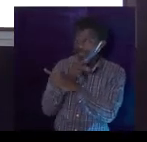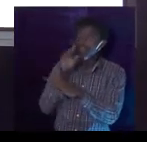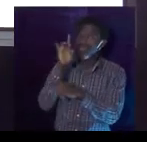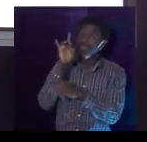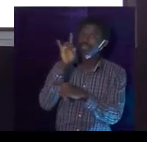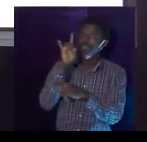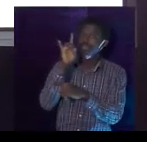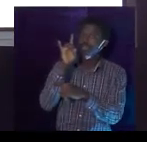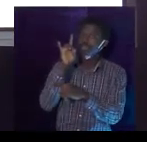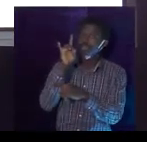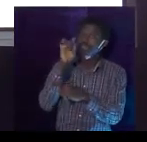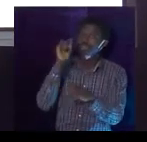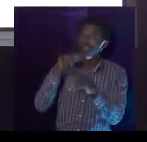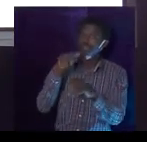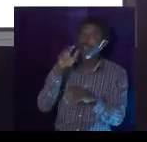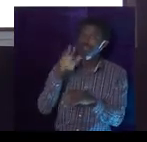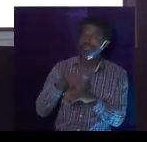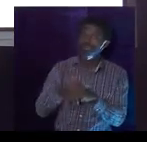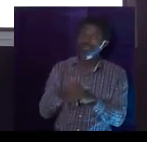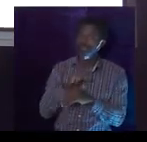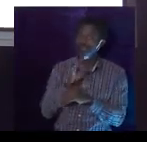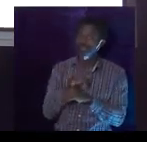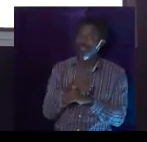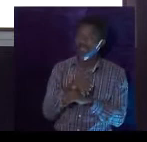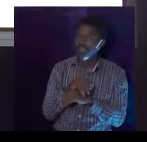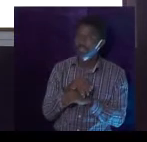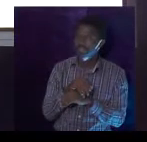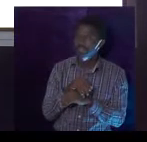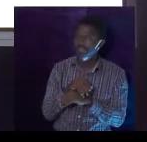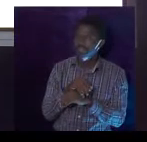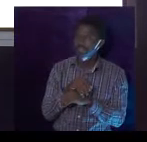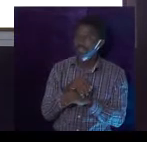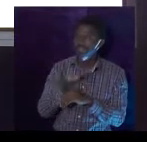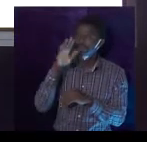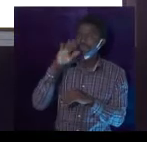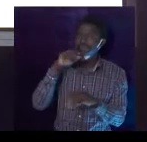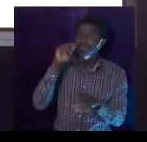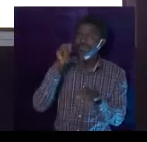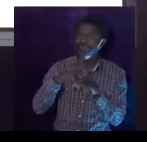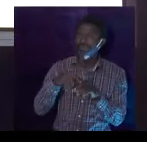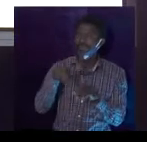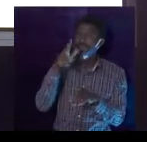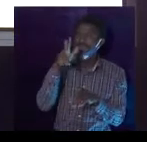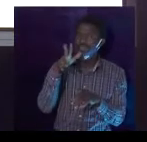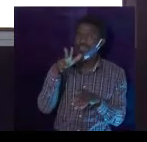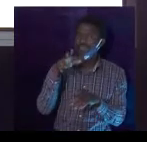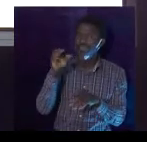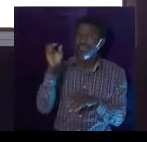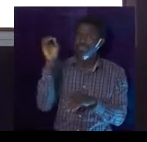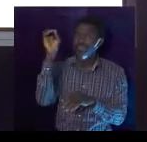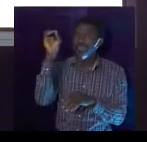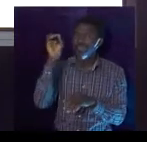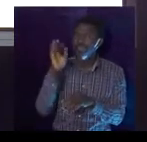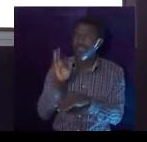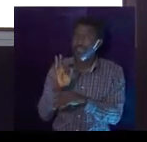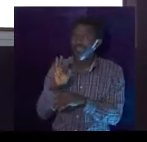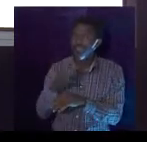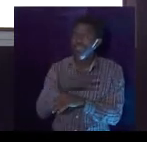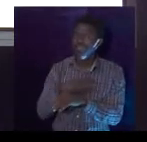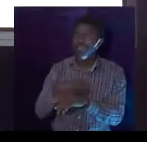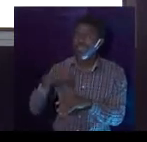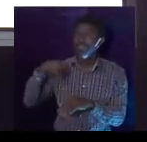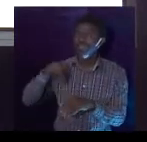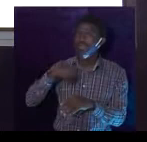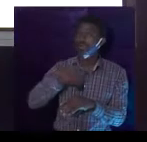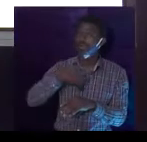8.5 Celsius is 153. Now 15.3 degrees Fahrenheit. Then we must never forget